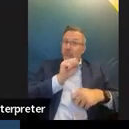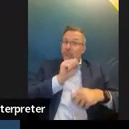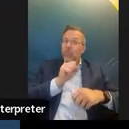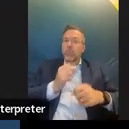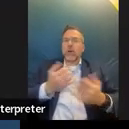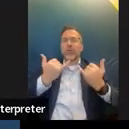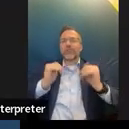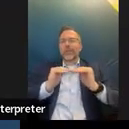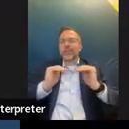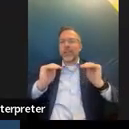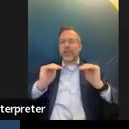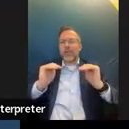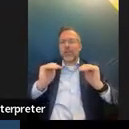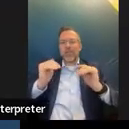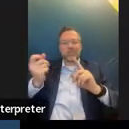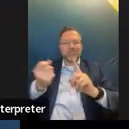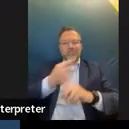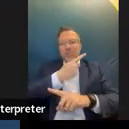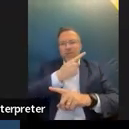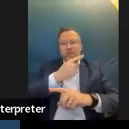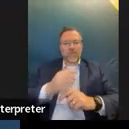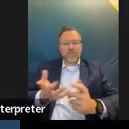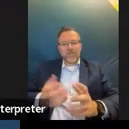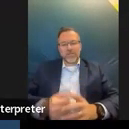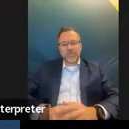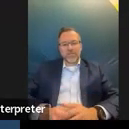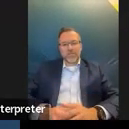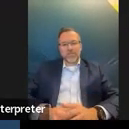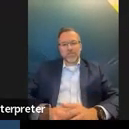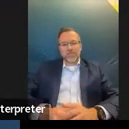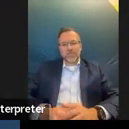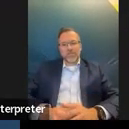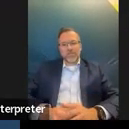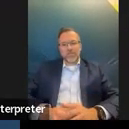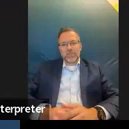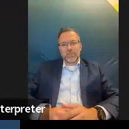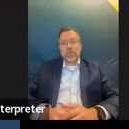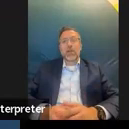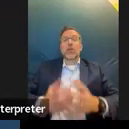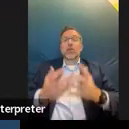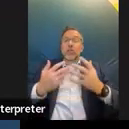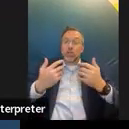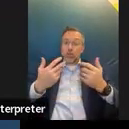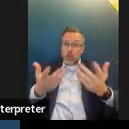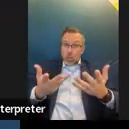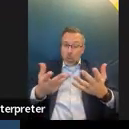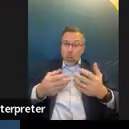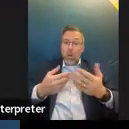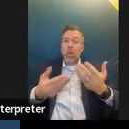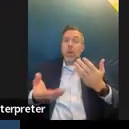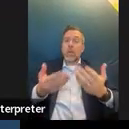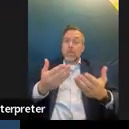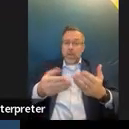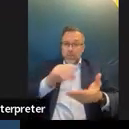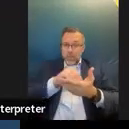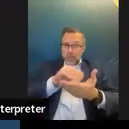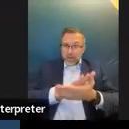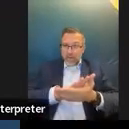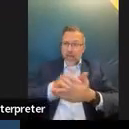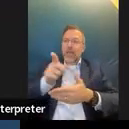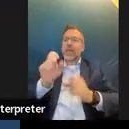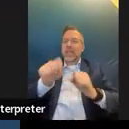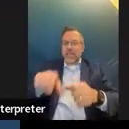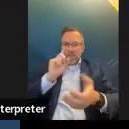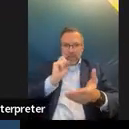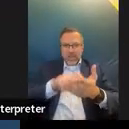of off on its own. So instead, maybe Stanley can identify five long